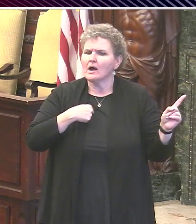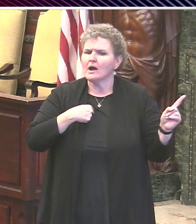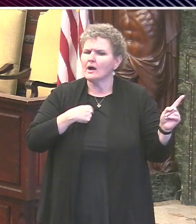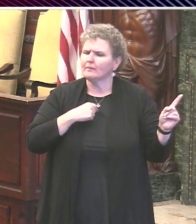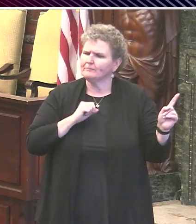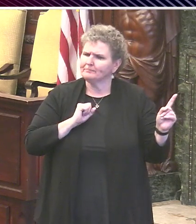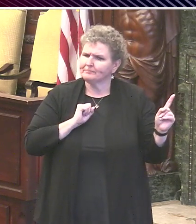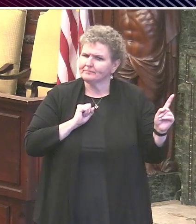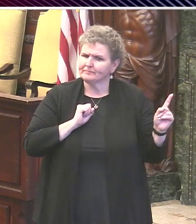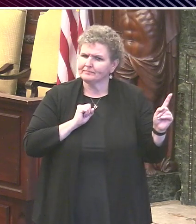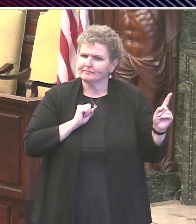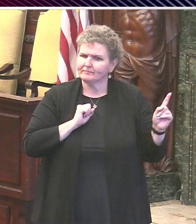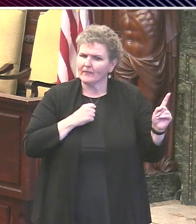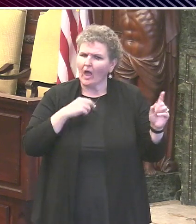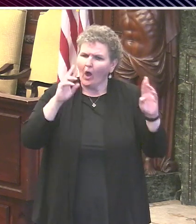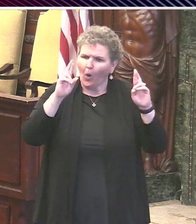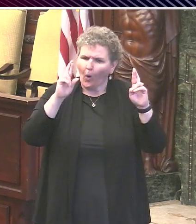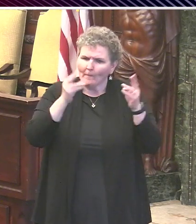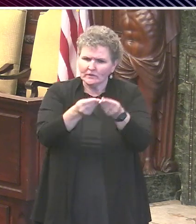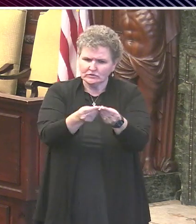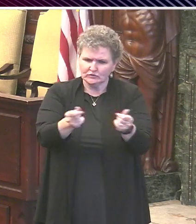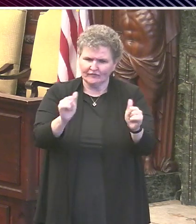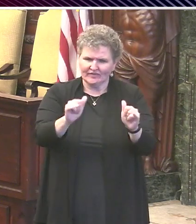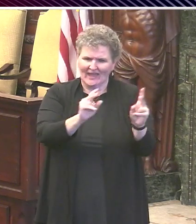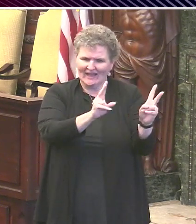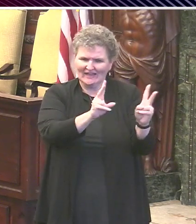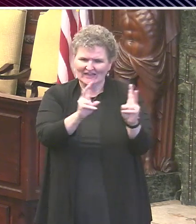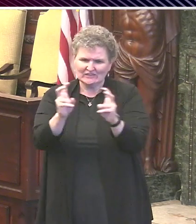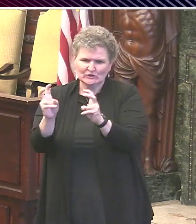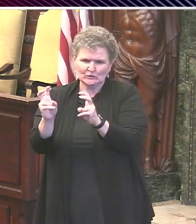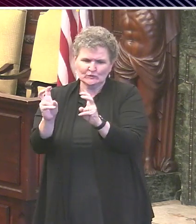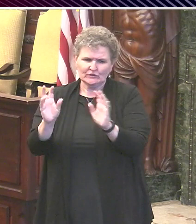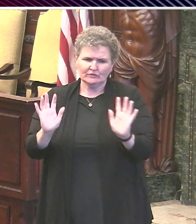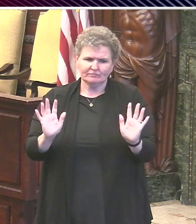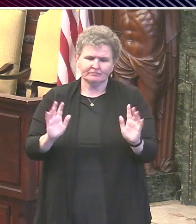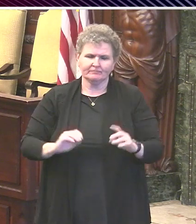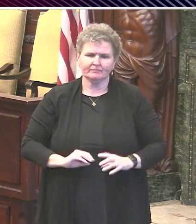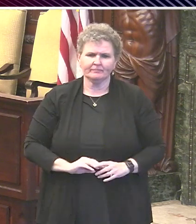hopefully resolve some issues and make some progress. Thank you.